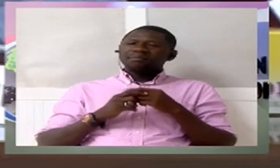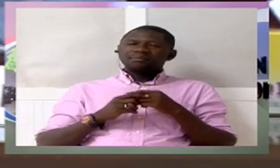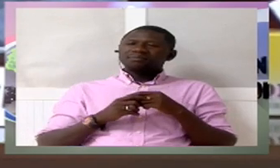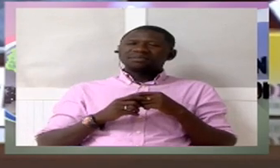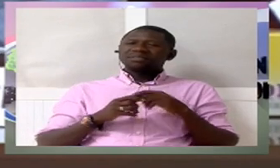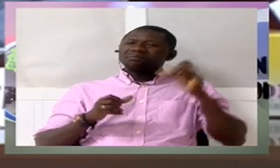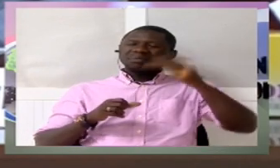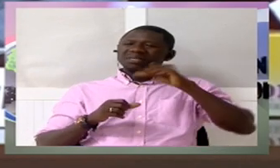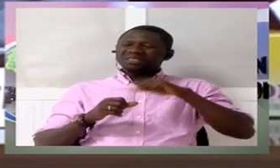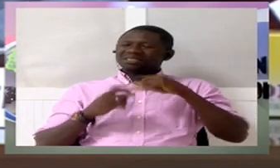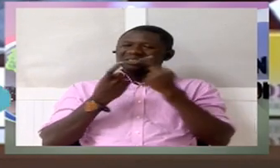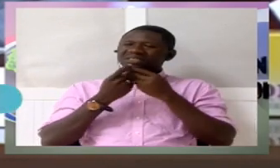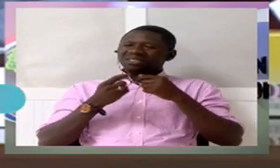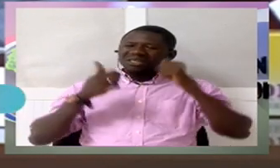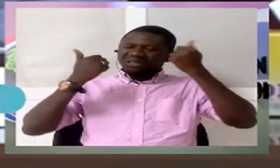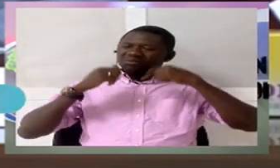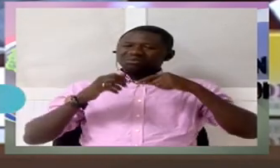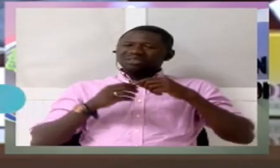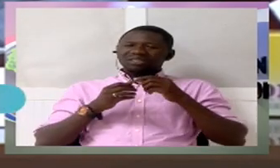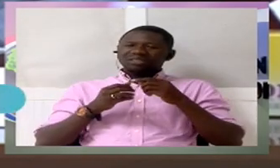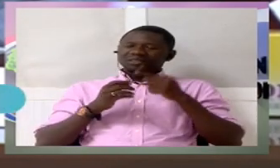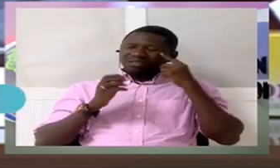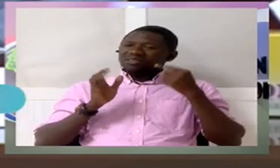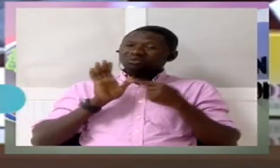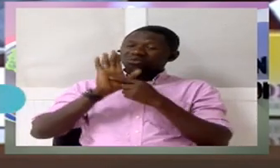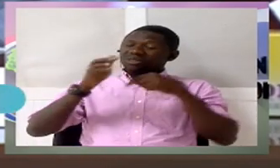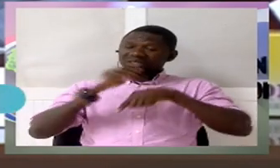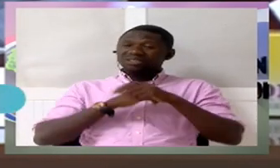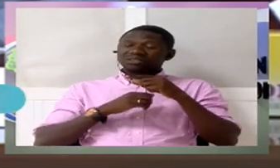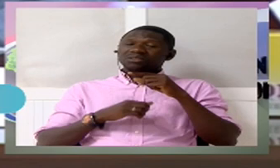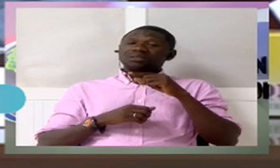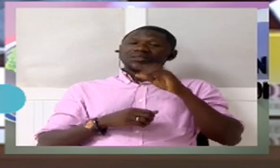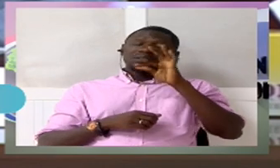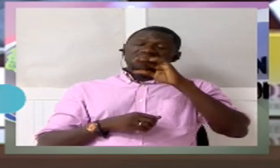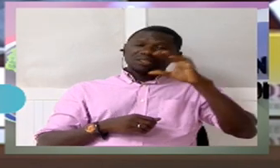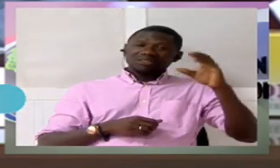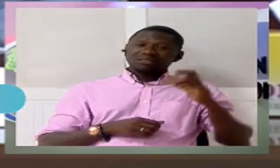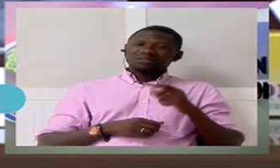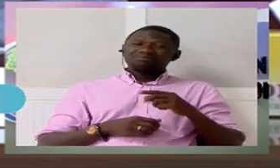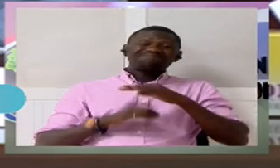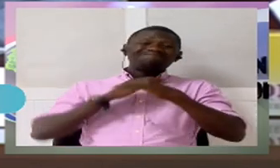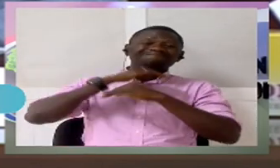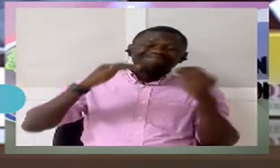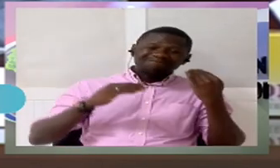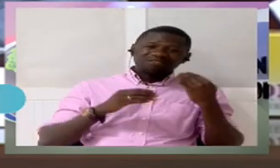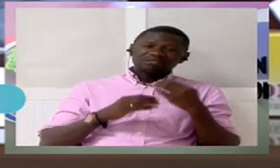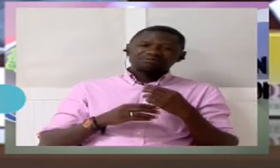jang. Murder. Faro. Cruelty. Jawia. Greed. Aning